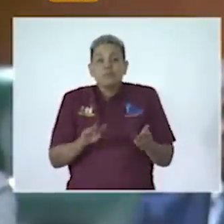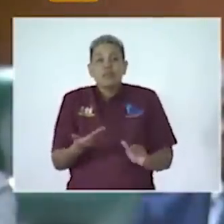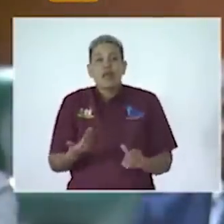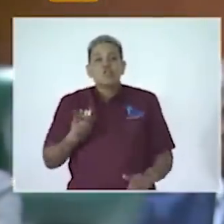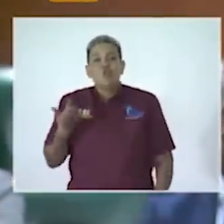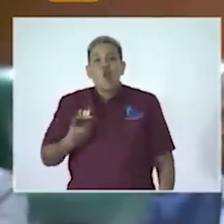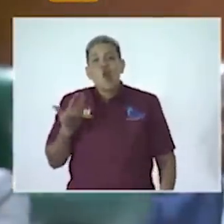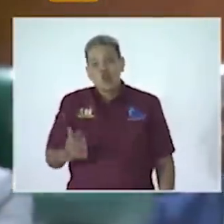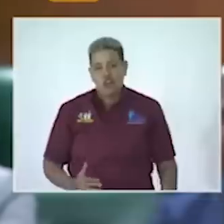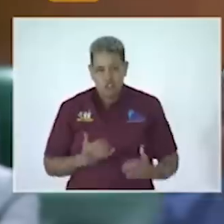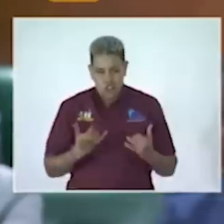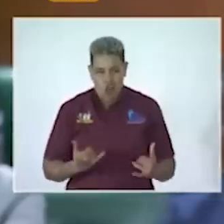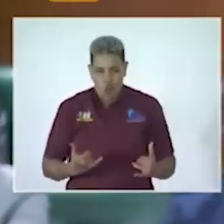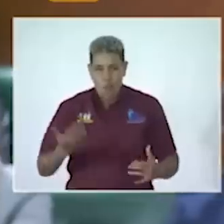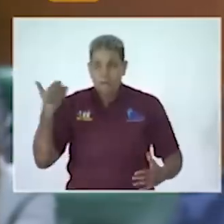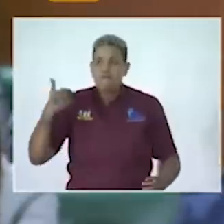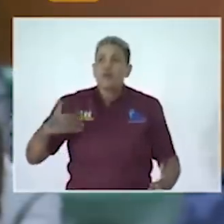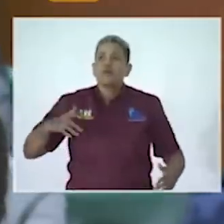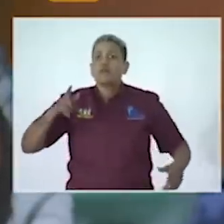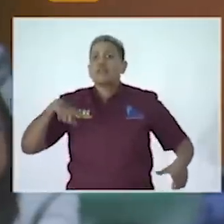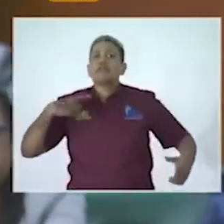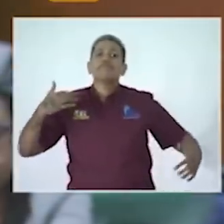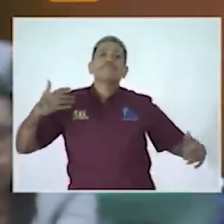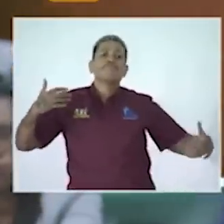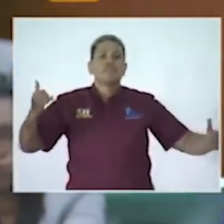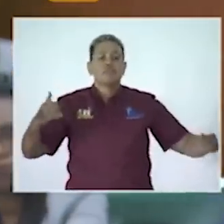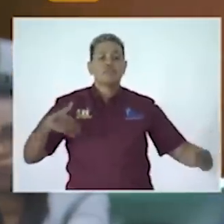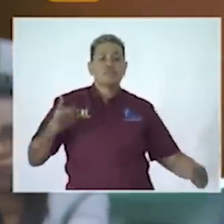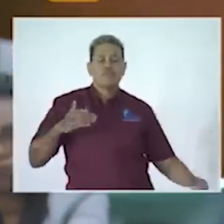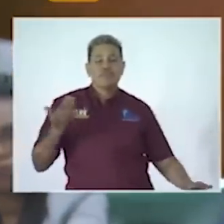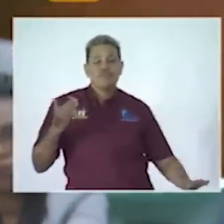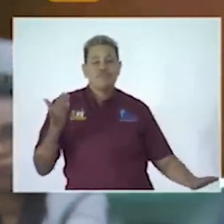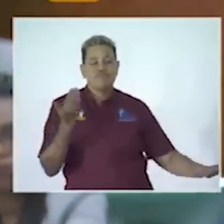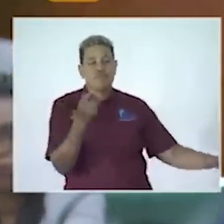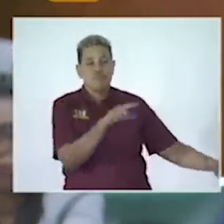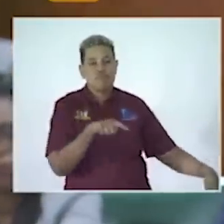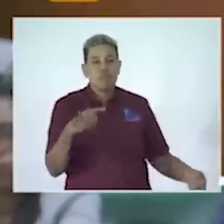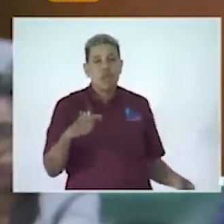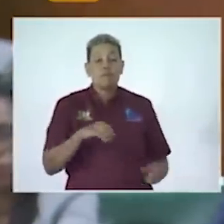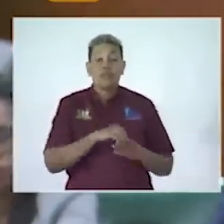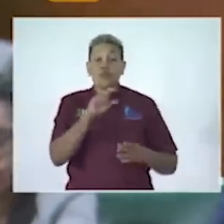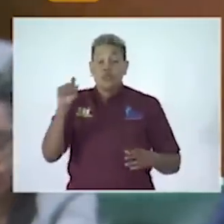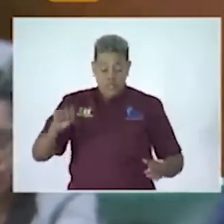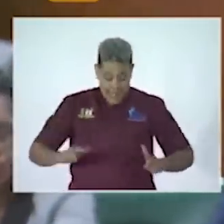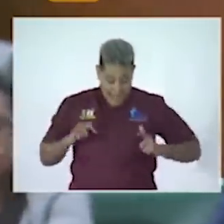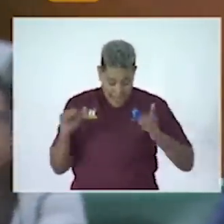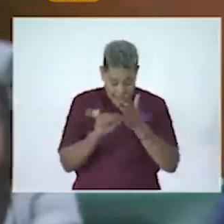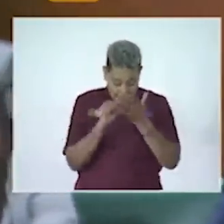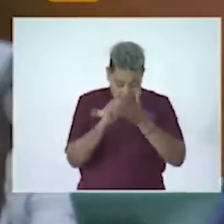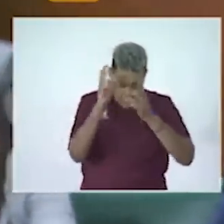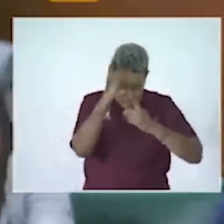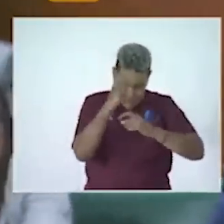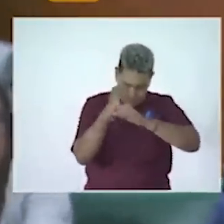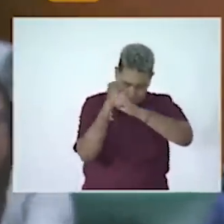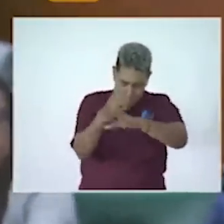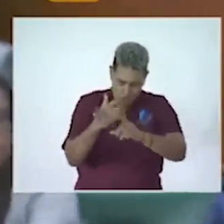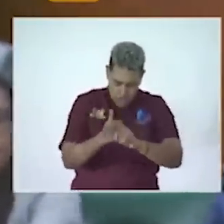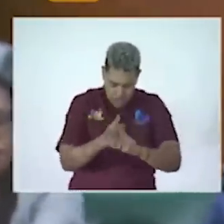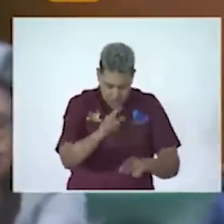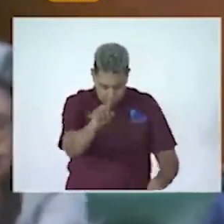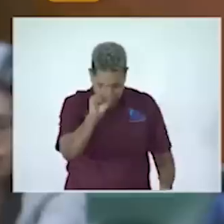this year aimed at getting people to know their health status and how to adjust behavior to reduce illness and premature